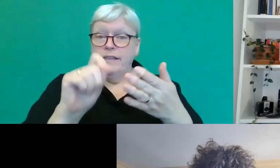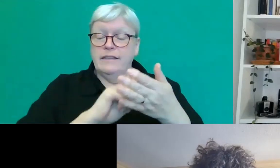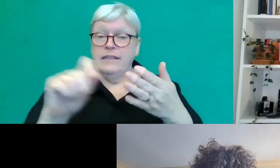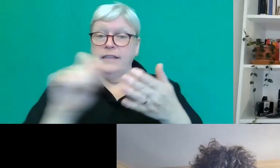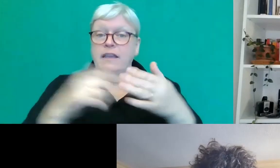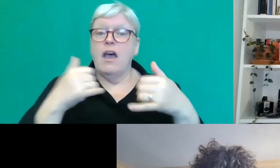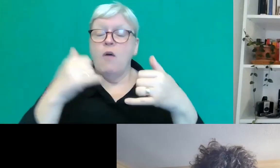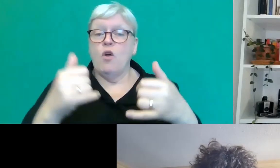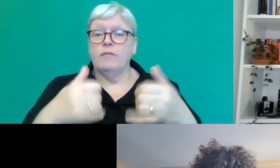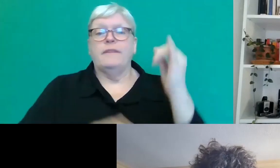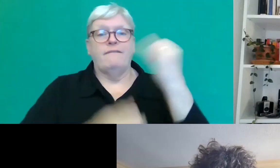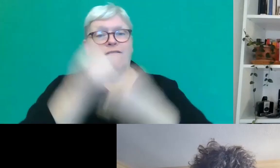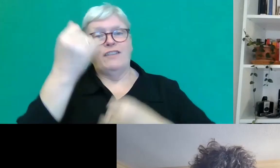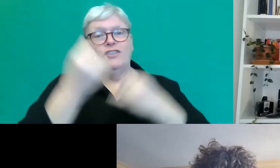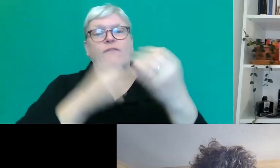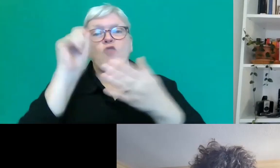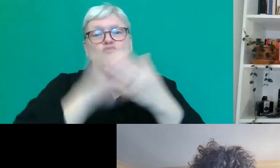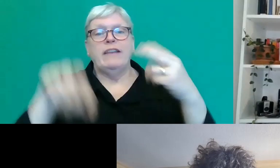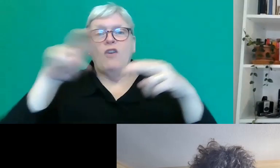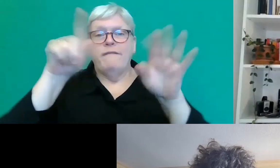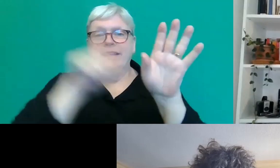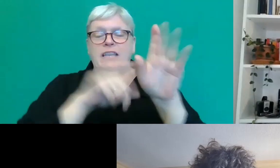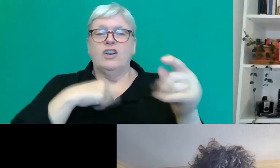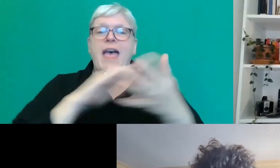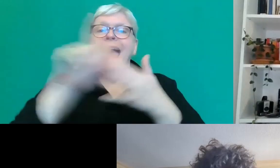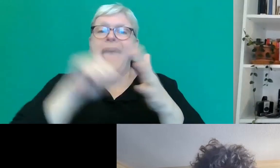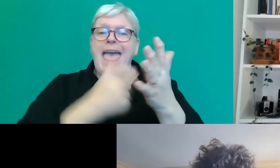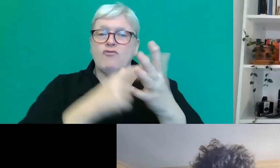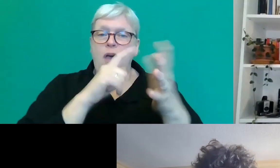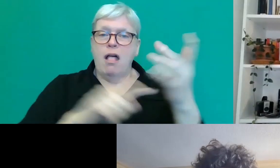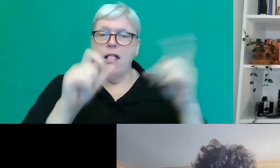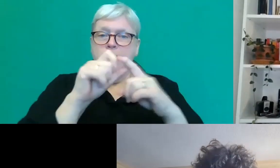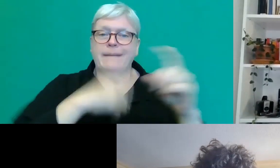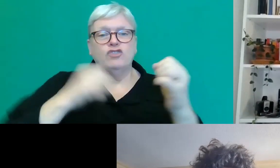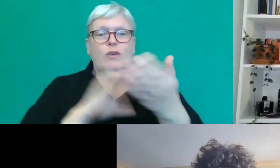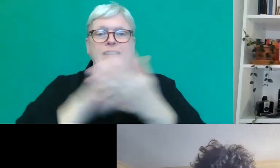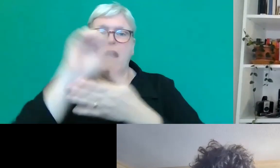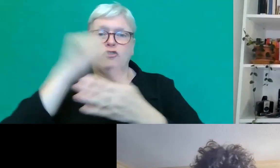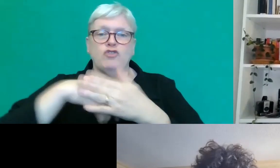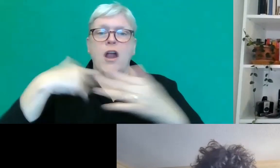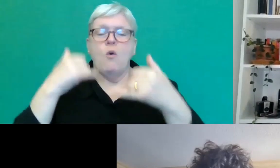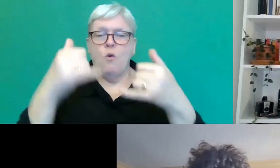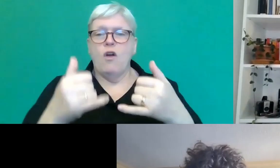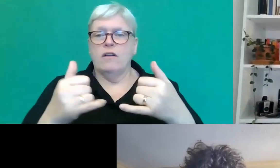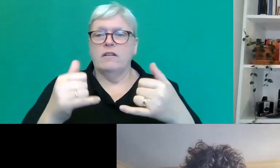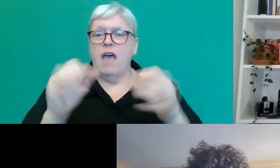Writer of the Year at the Herald Scottish Culture Awards. And in 2010, no proof of any of